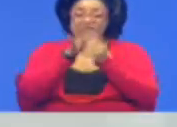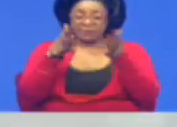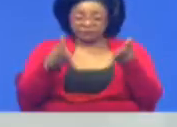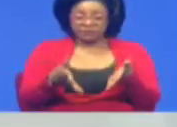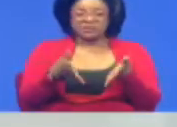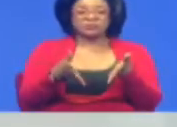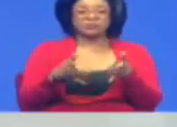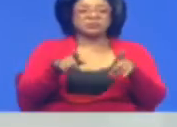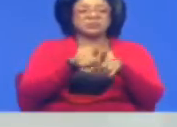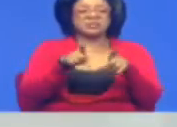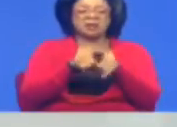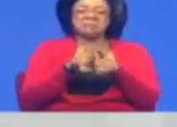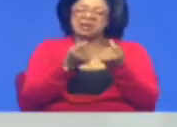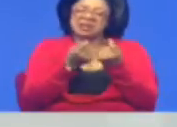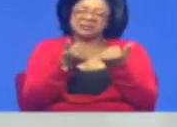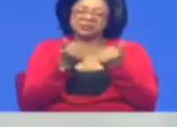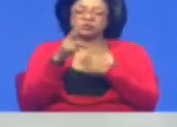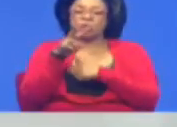and at least